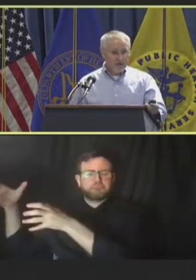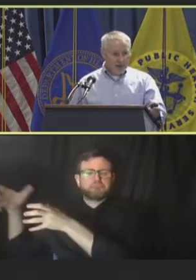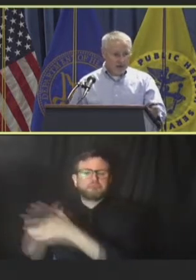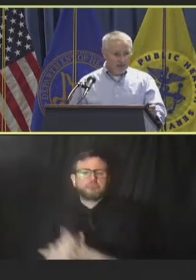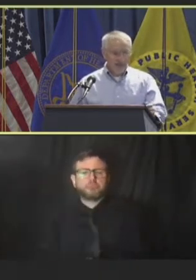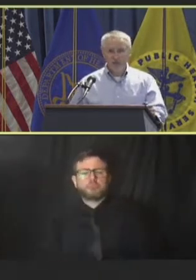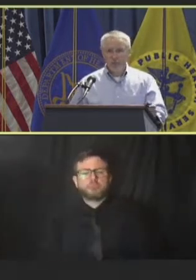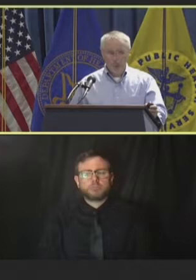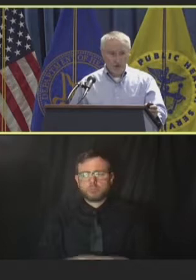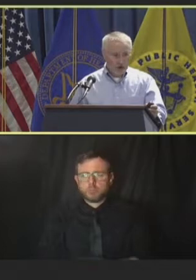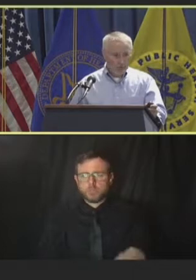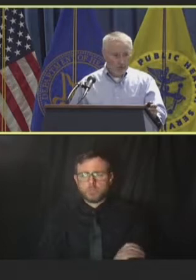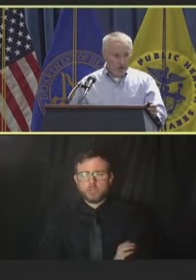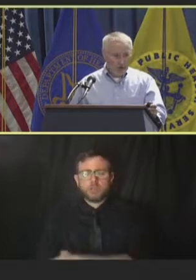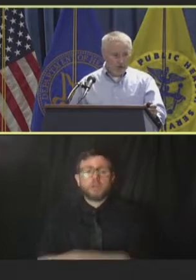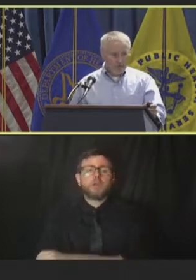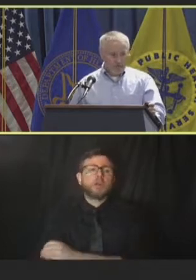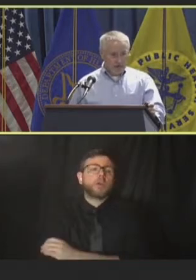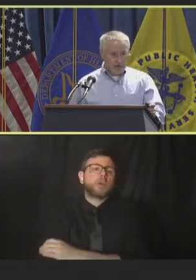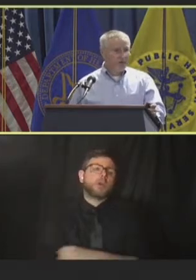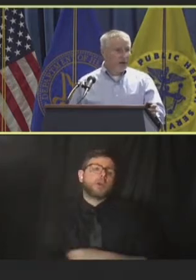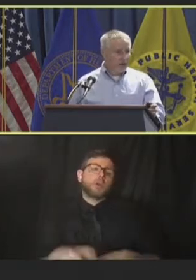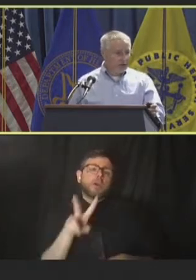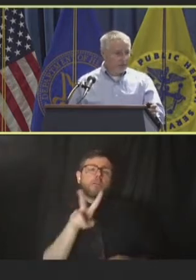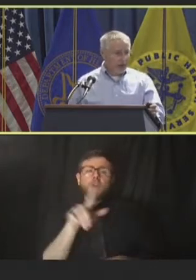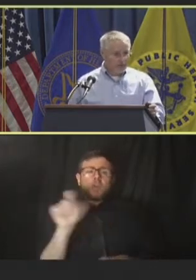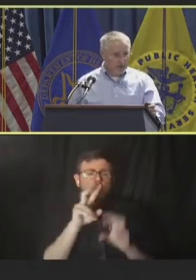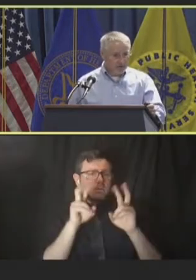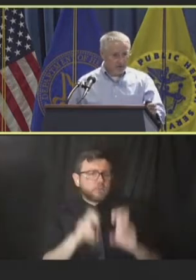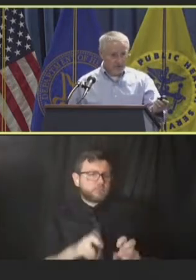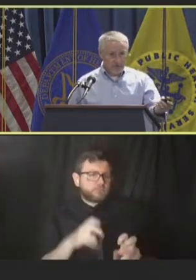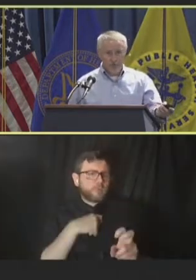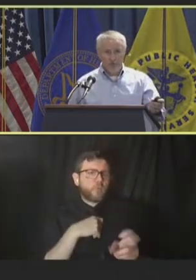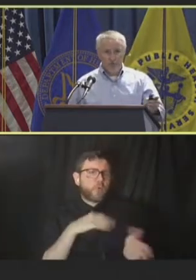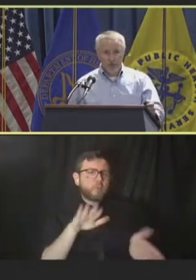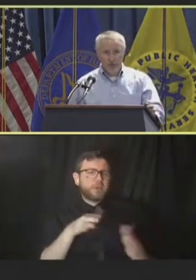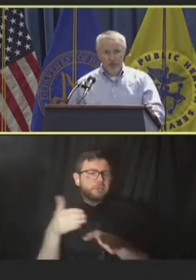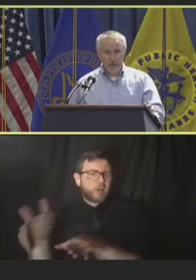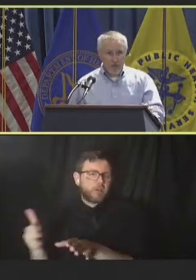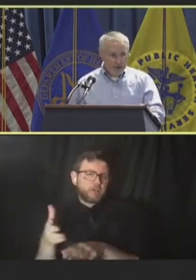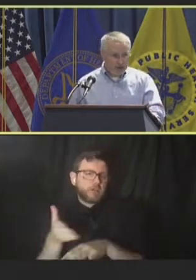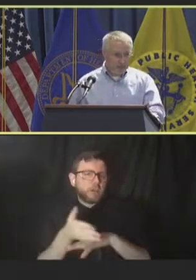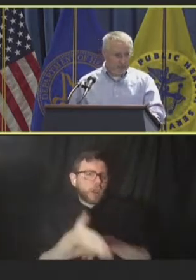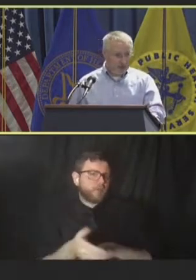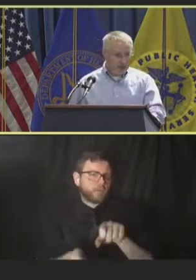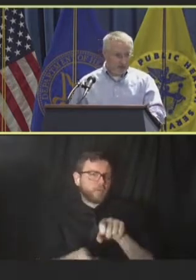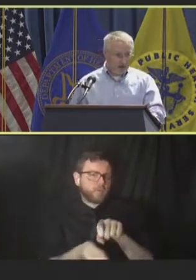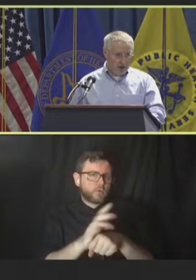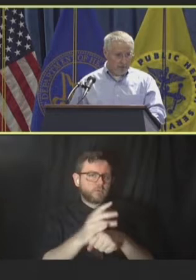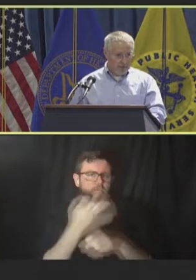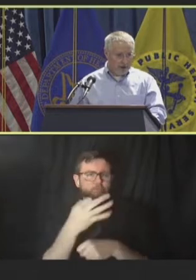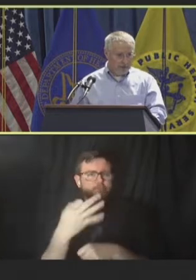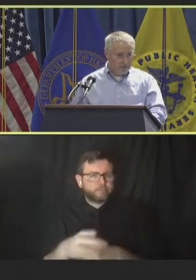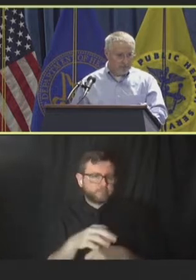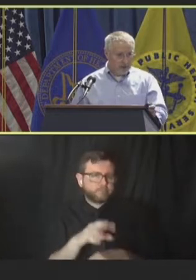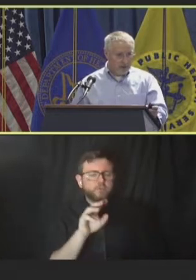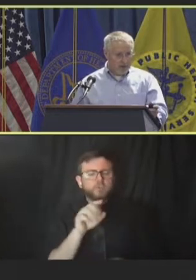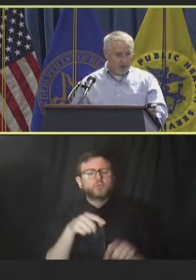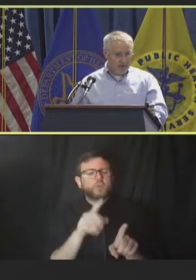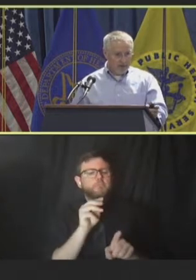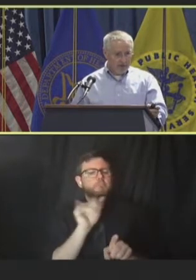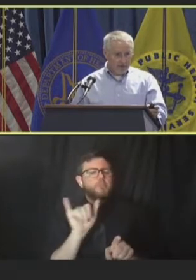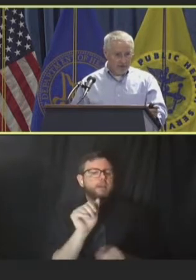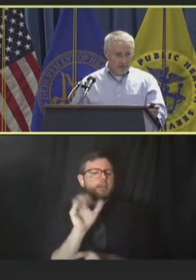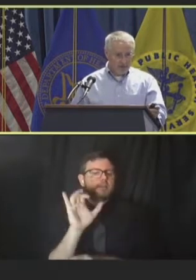The VAST assessment regarding mortality following COVID-19 vaccination, this was presented at the May ACIP meeting.